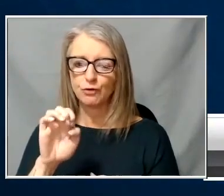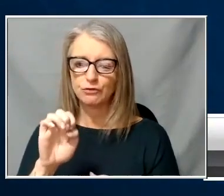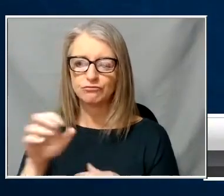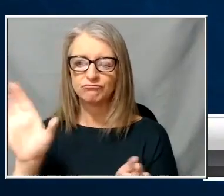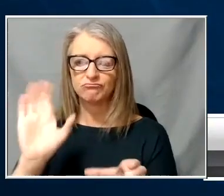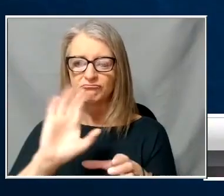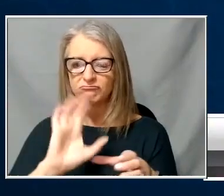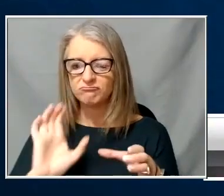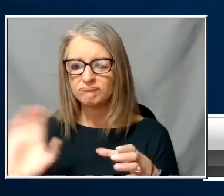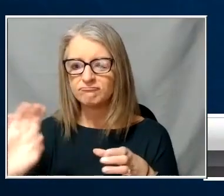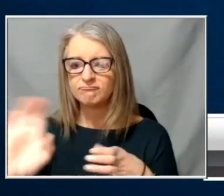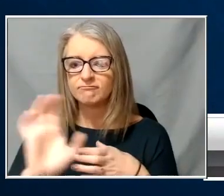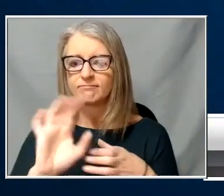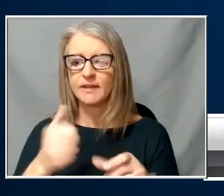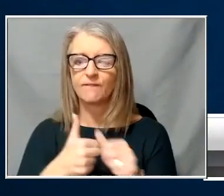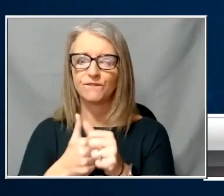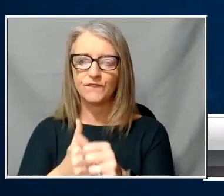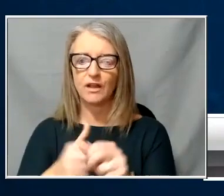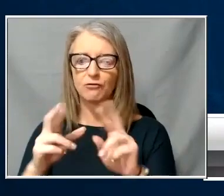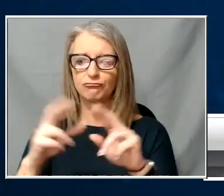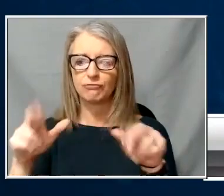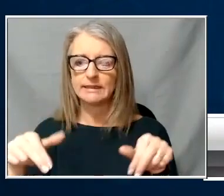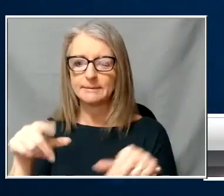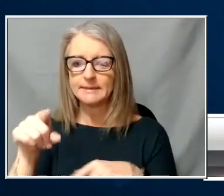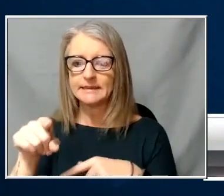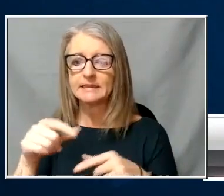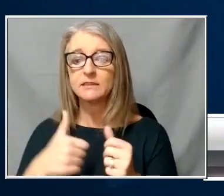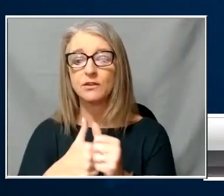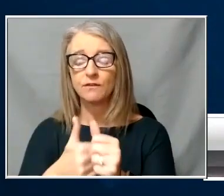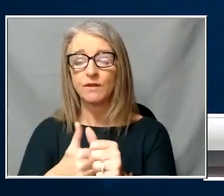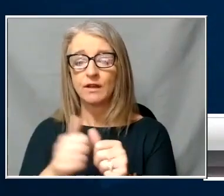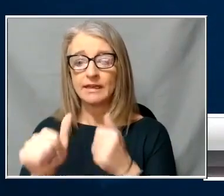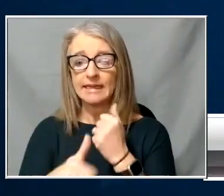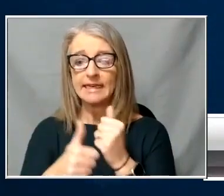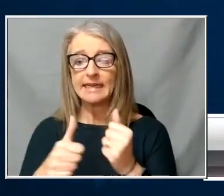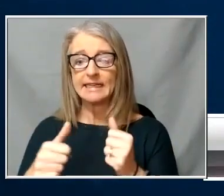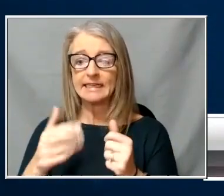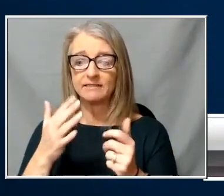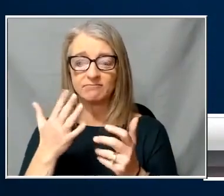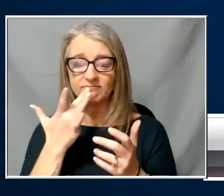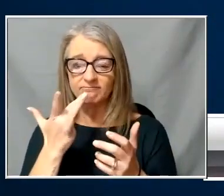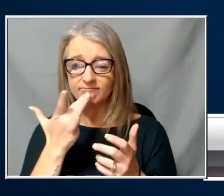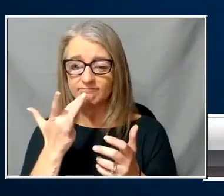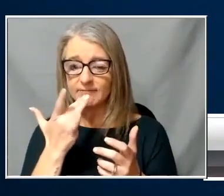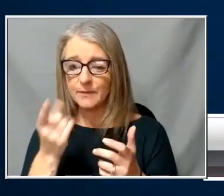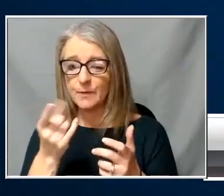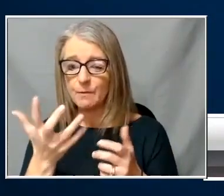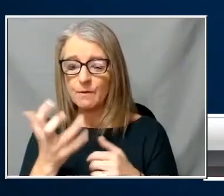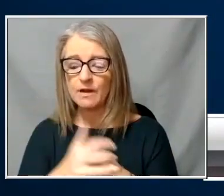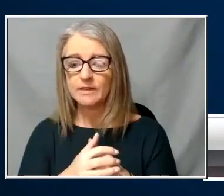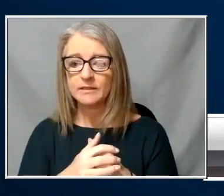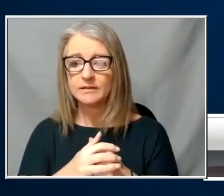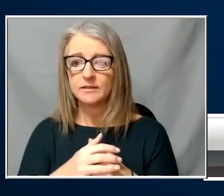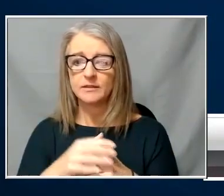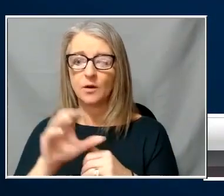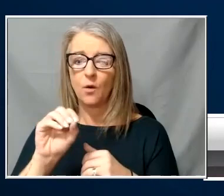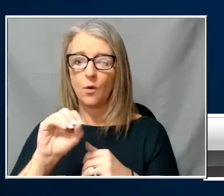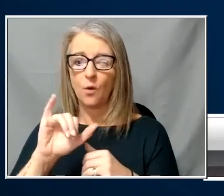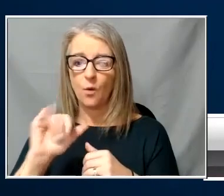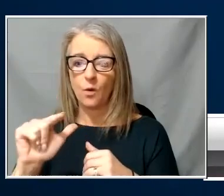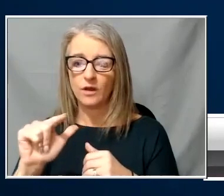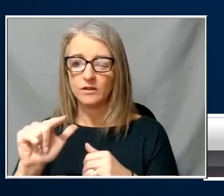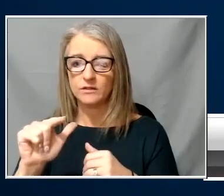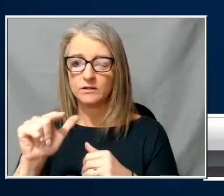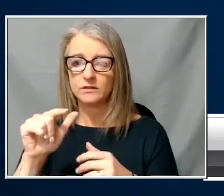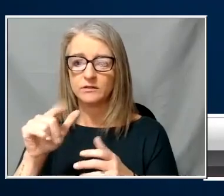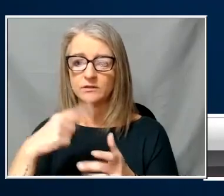you can follow our recipe right here, or you can put any seasoning that you will like, right? So with a little bit of oil, when you